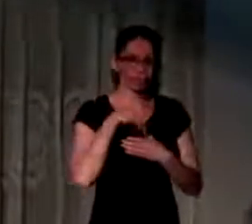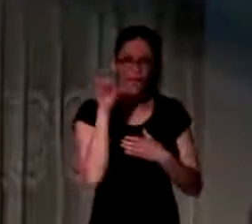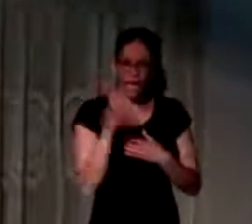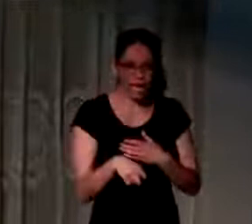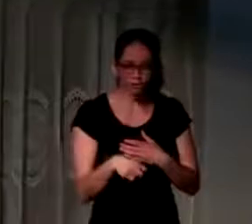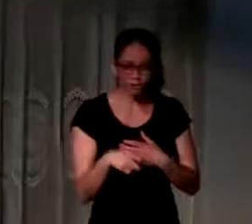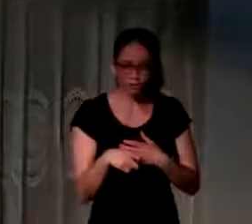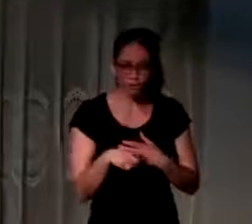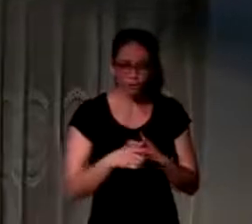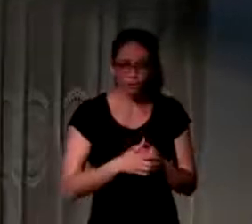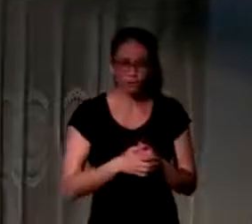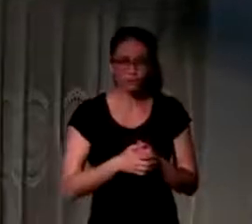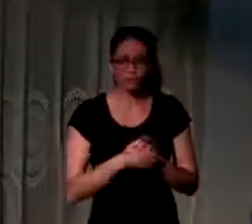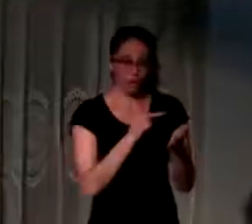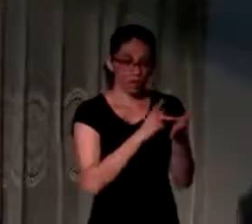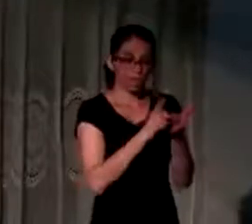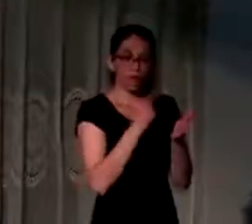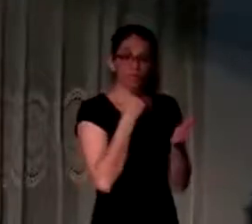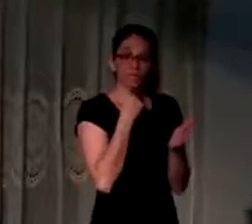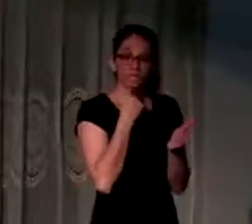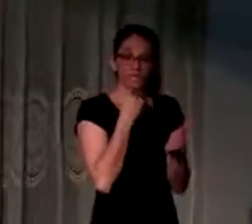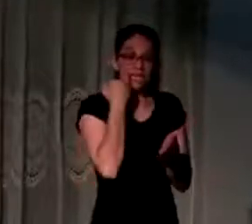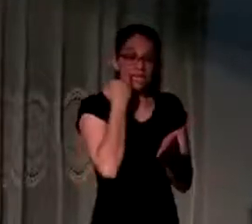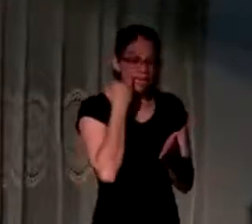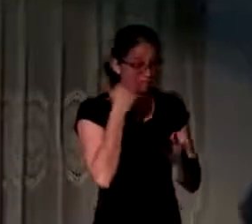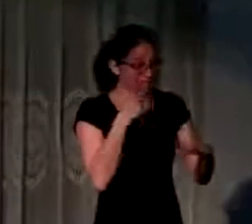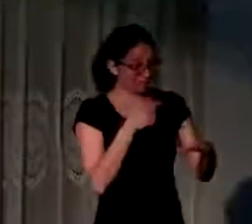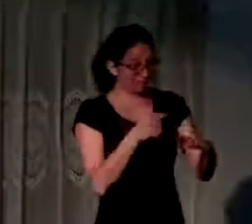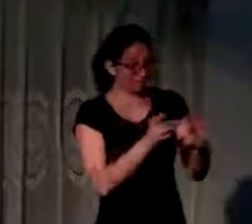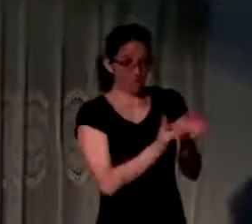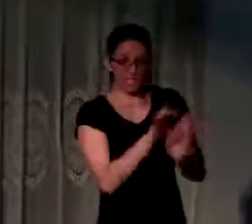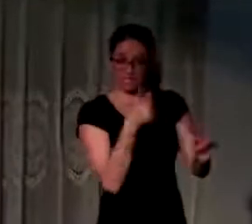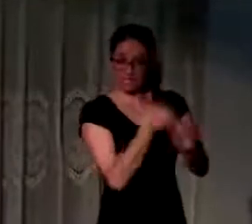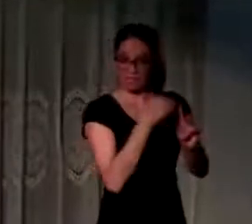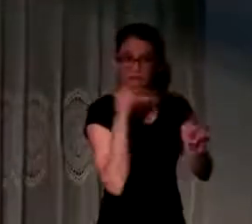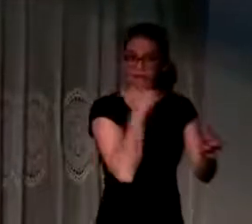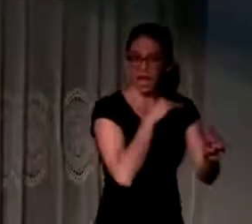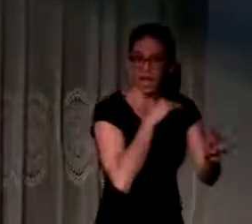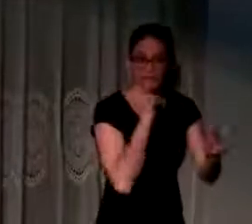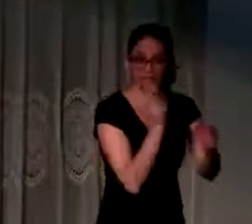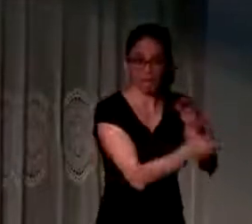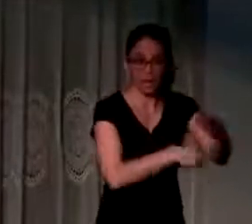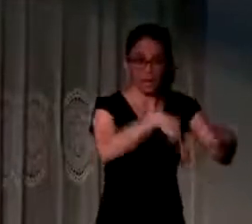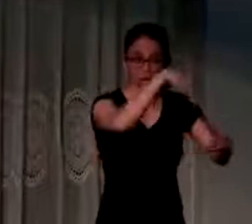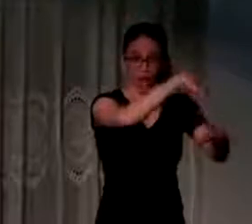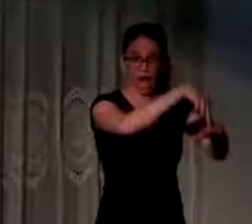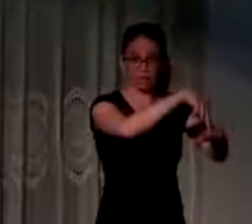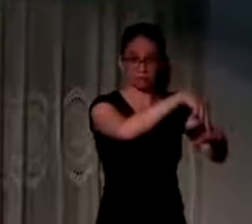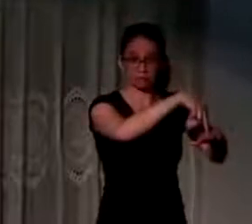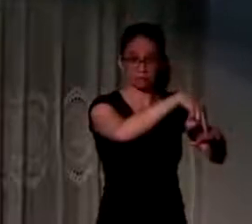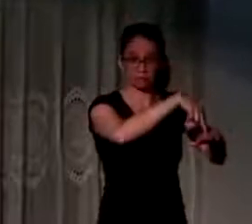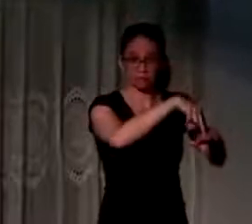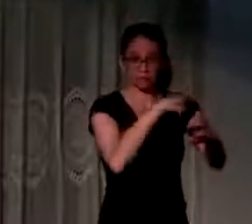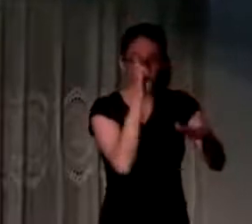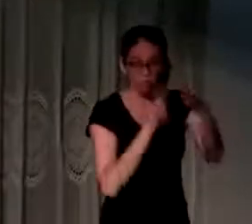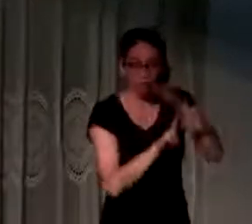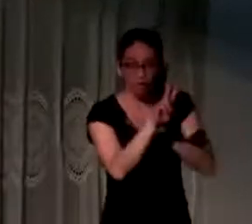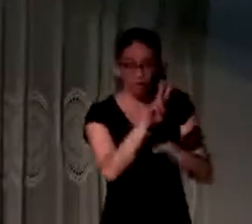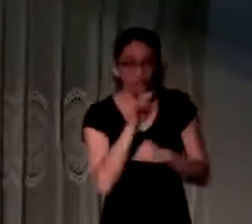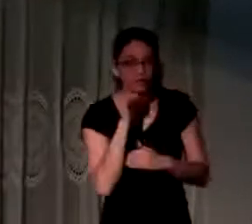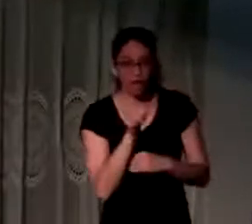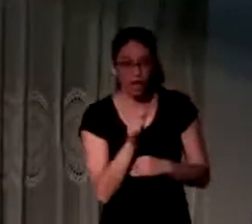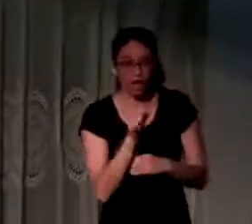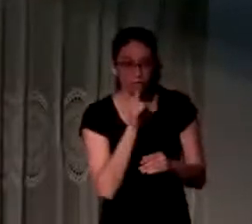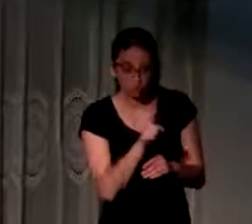if Christ is not risen, if this is not true, even though it was prophesied, if Christ is not risen, your